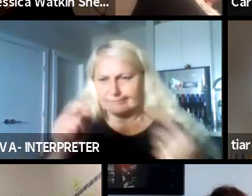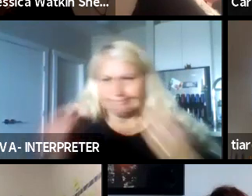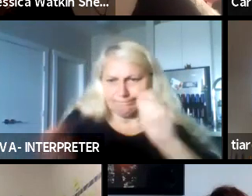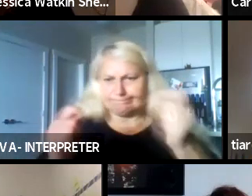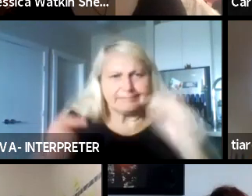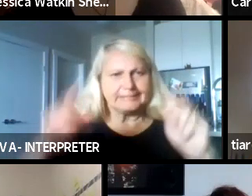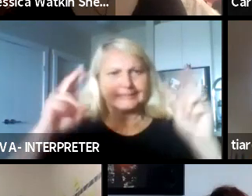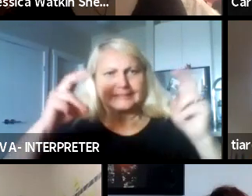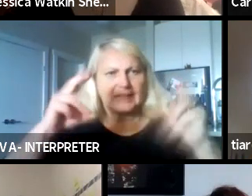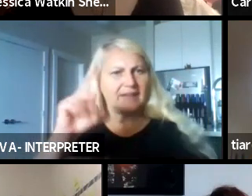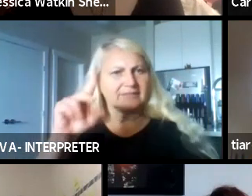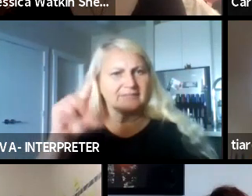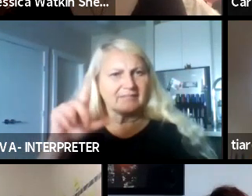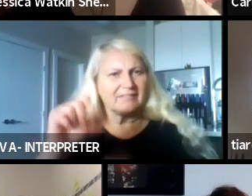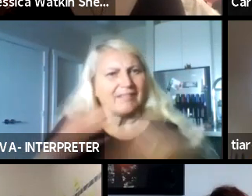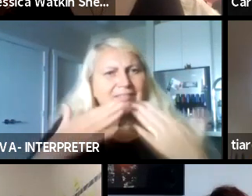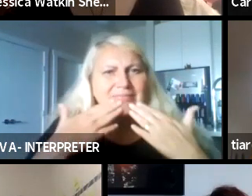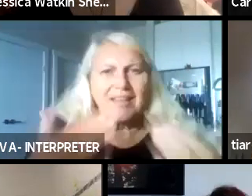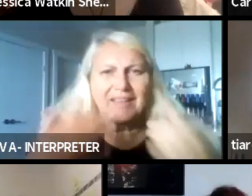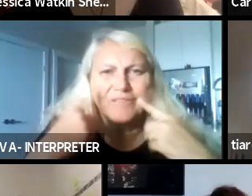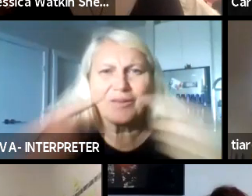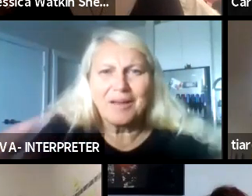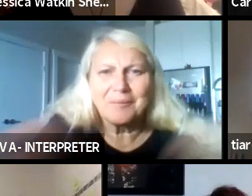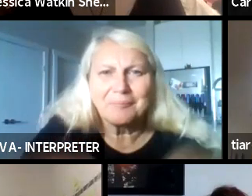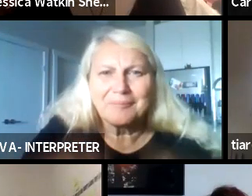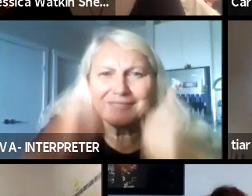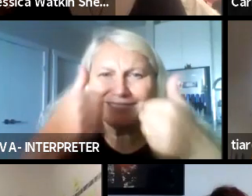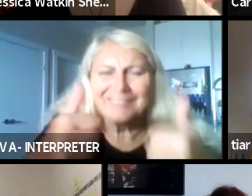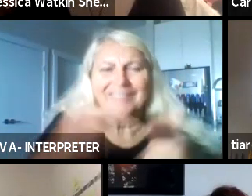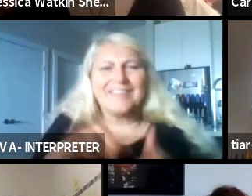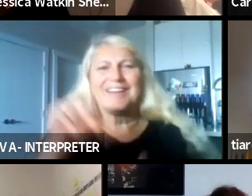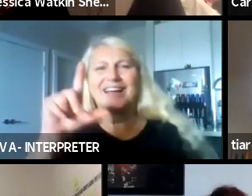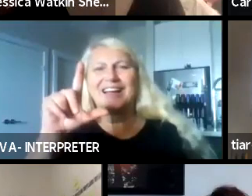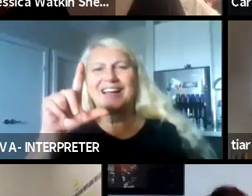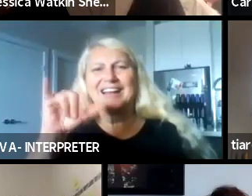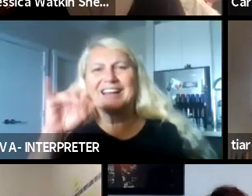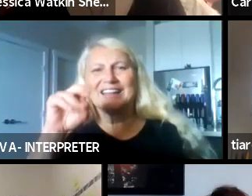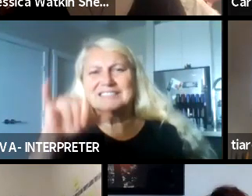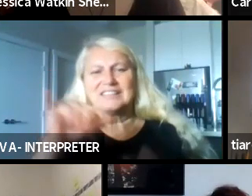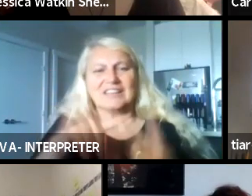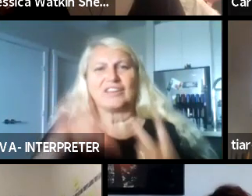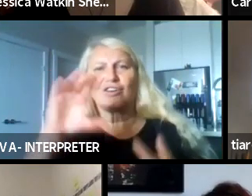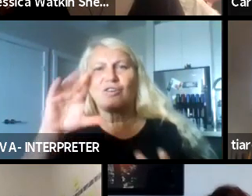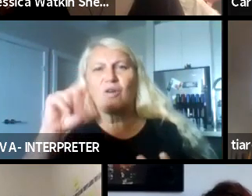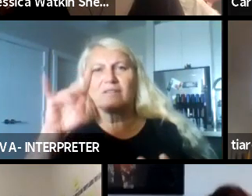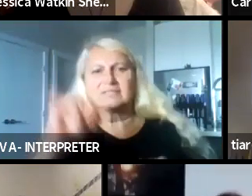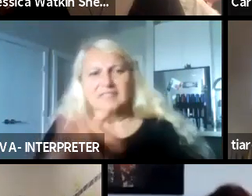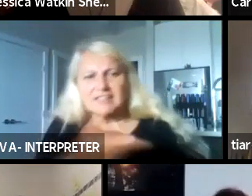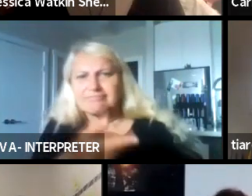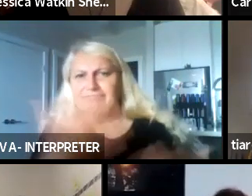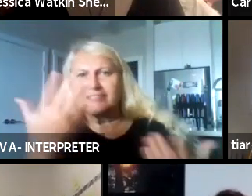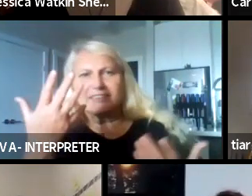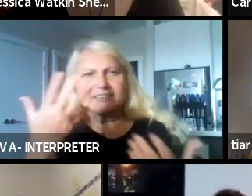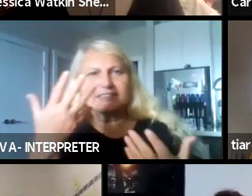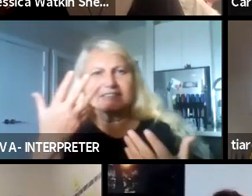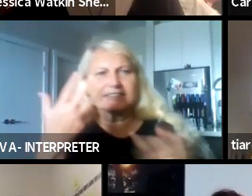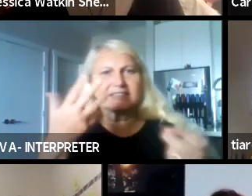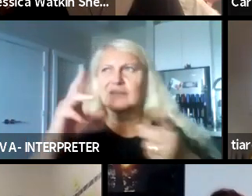thank you so much for attending. Lindsay, Claudia, any final closeouts for us?